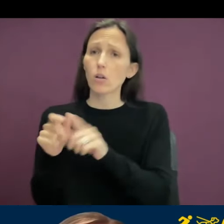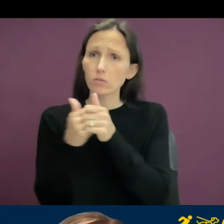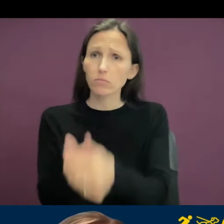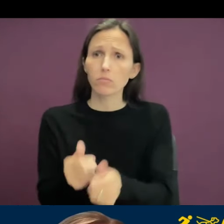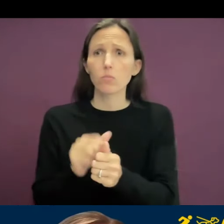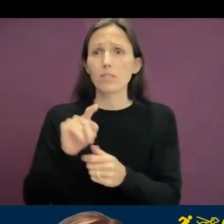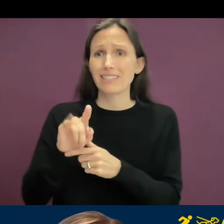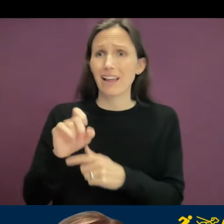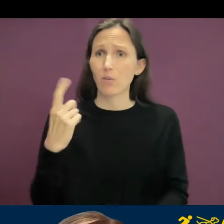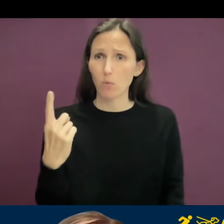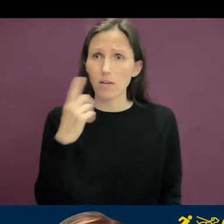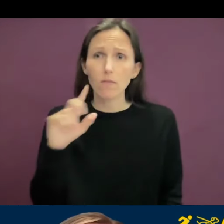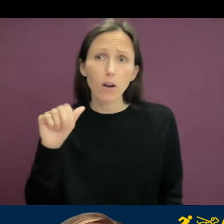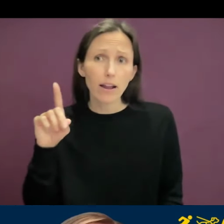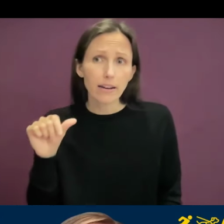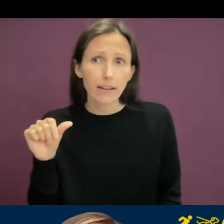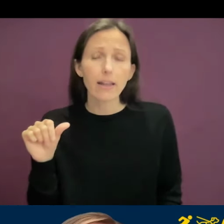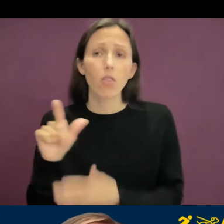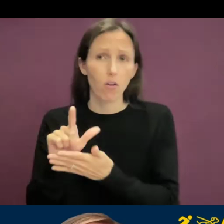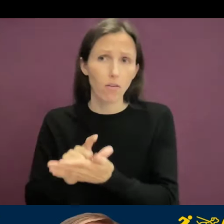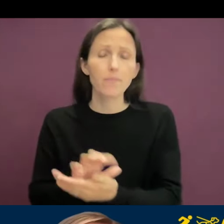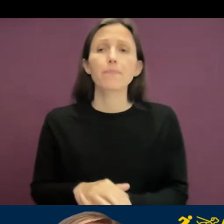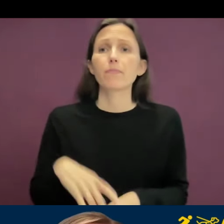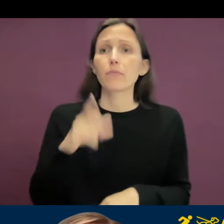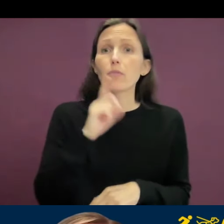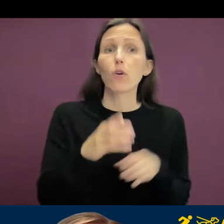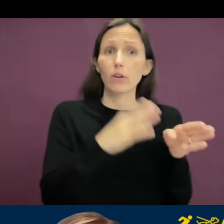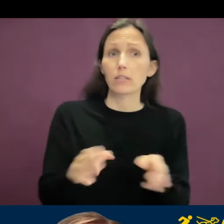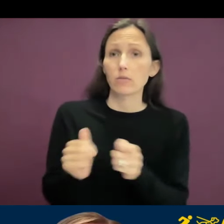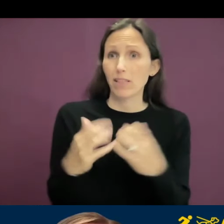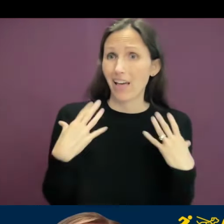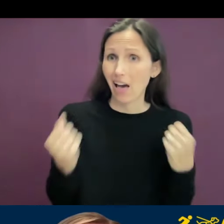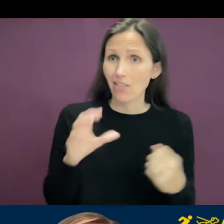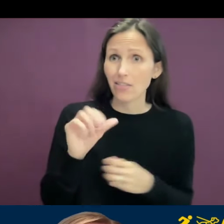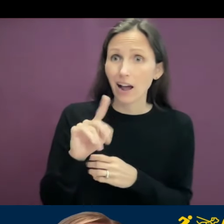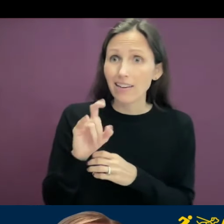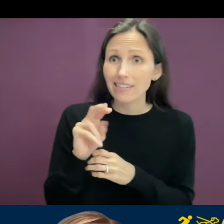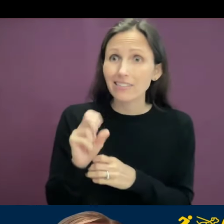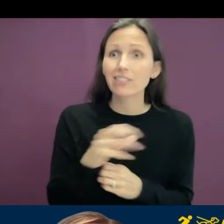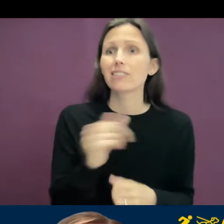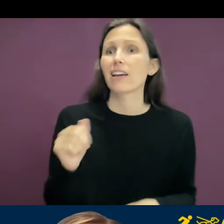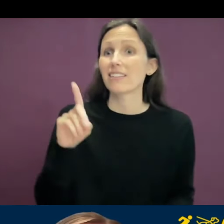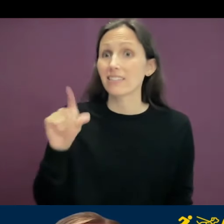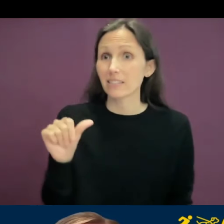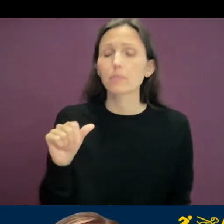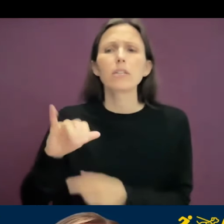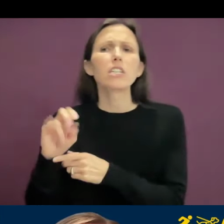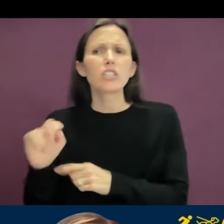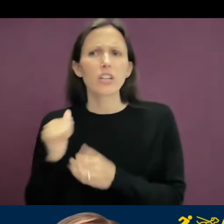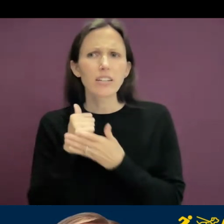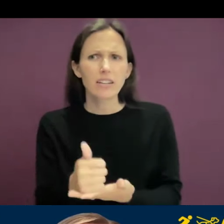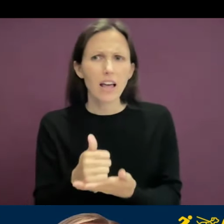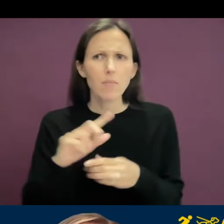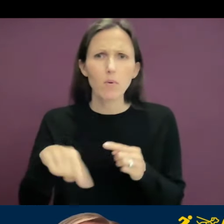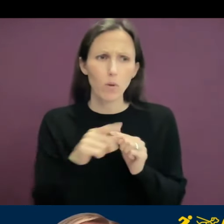I of the ADA. For individuals with health conditions and disabilities, Jan can help when